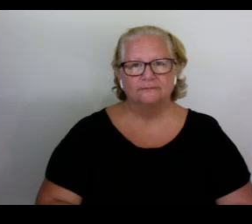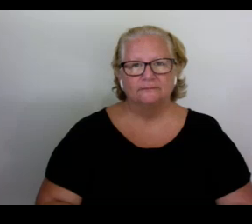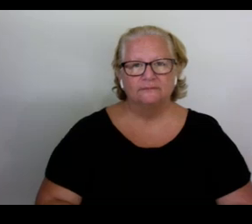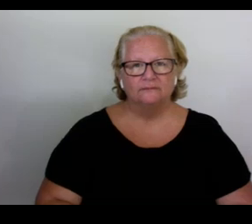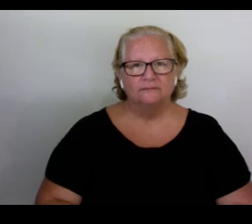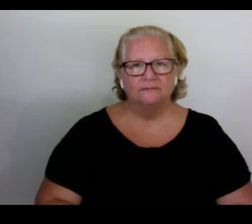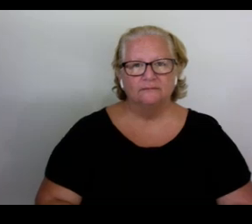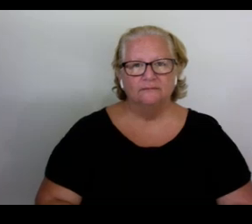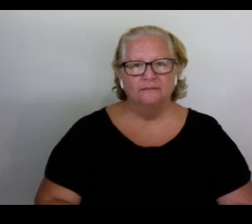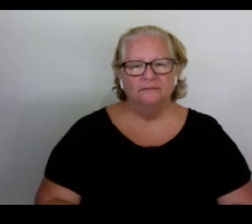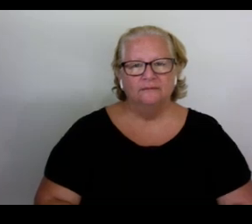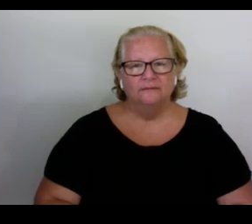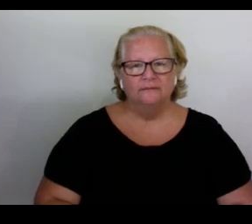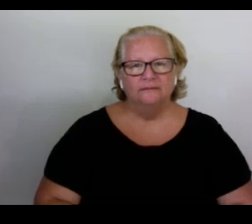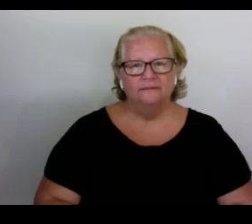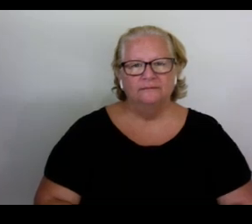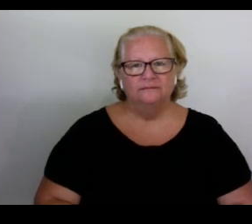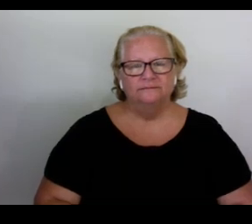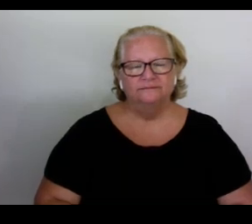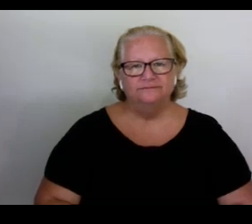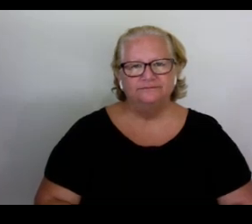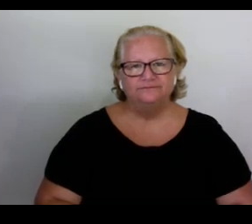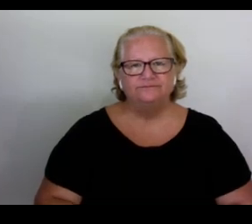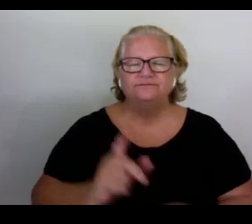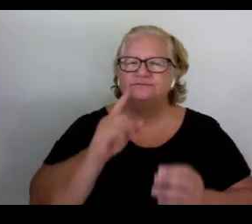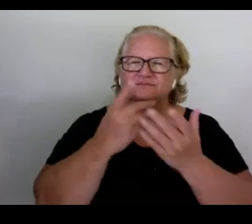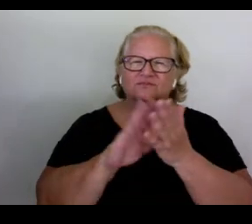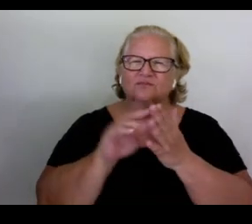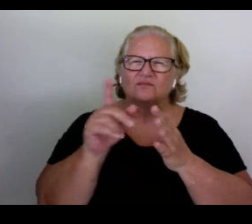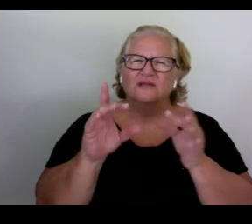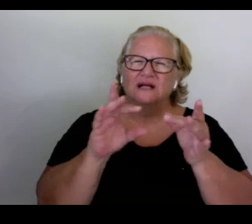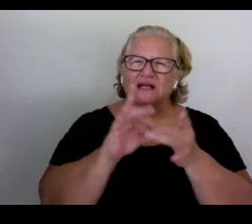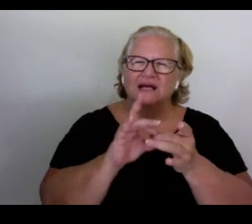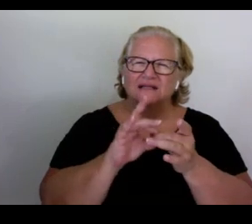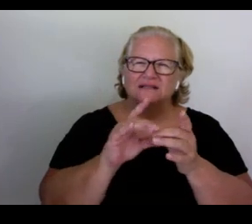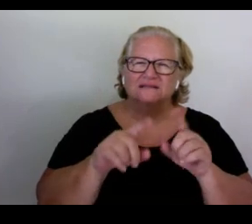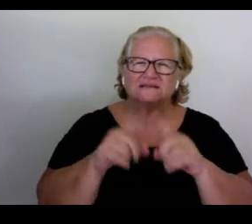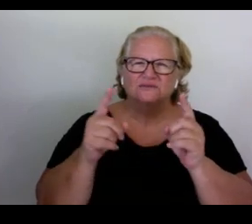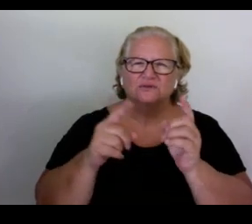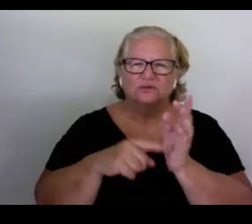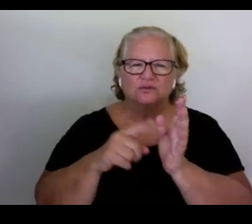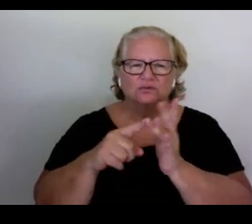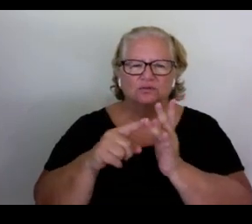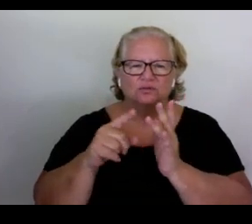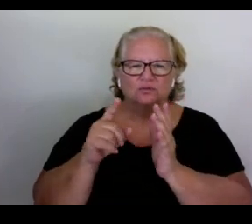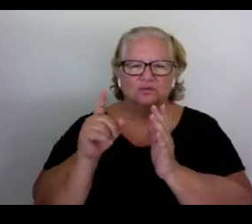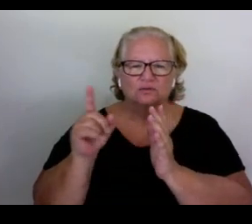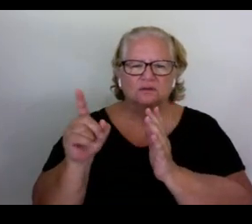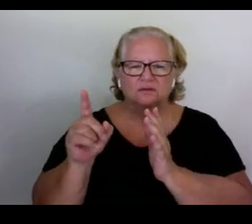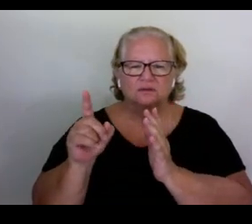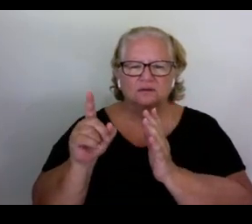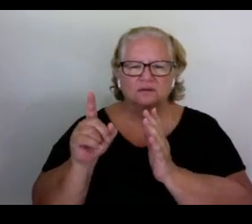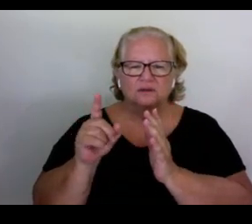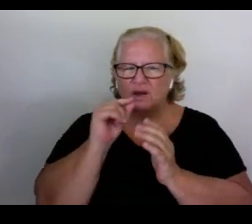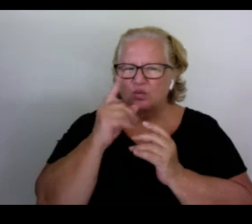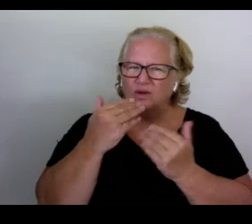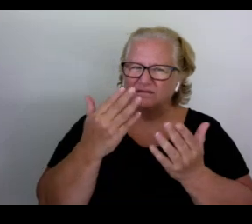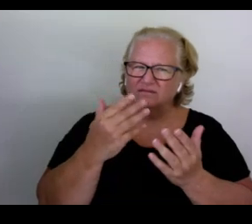Someone has asked, how does a linked credit contract differ to a secured loan? Is that something you're able to shed any light